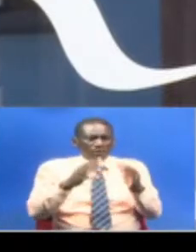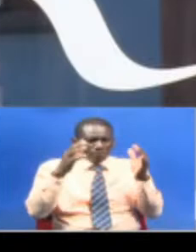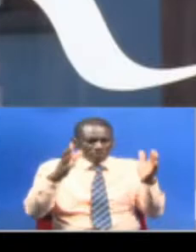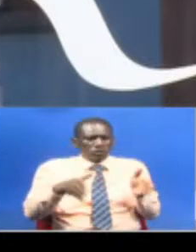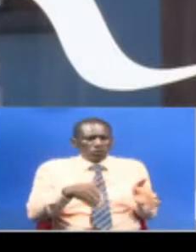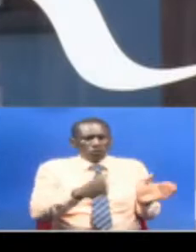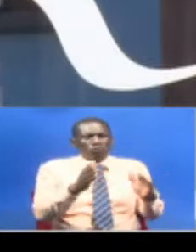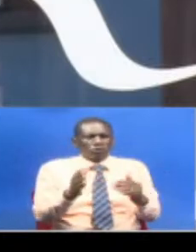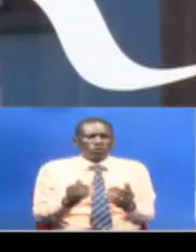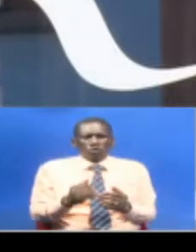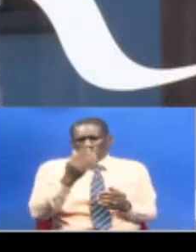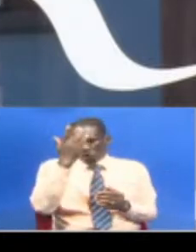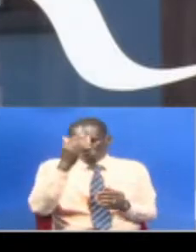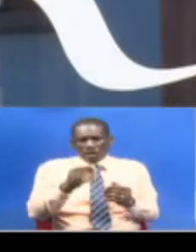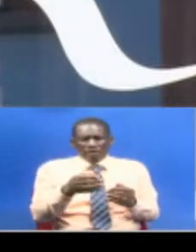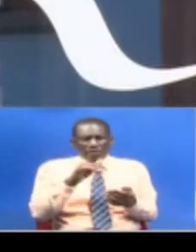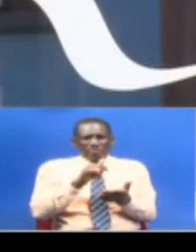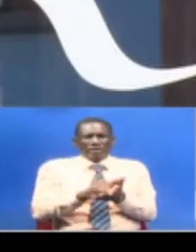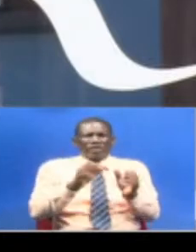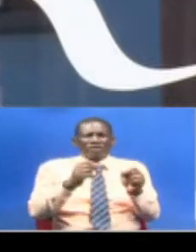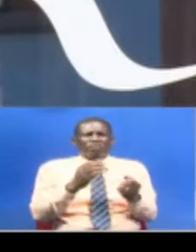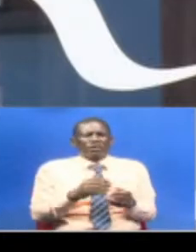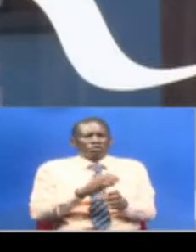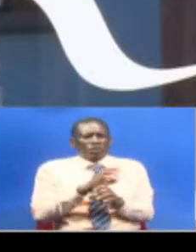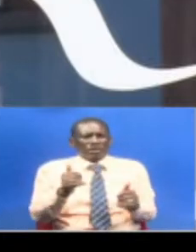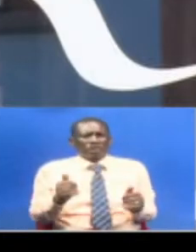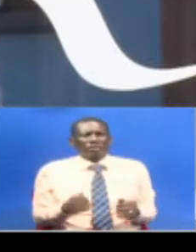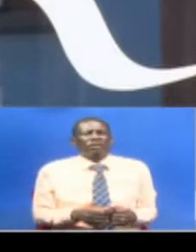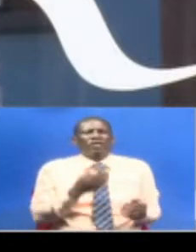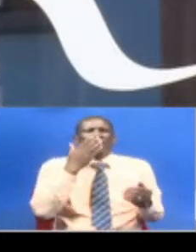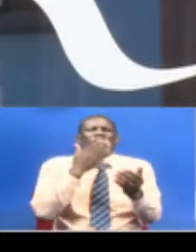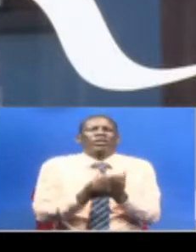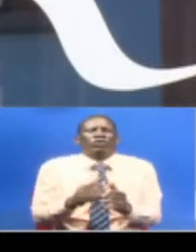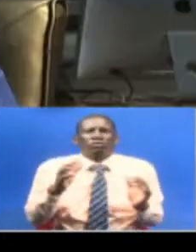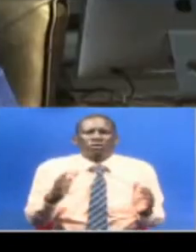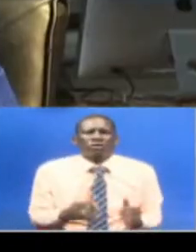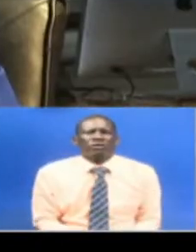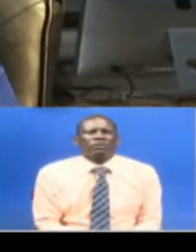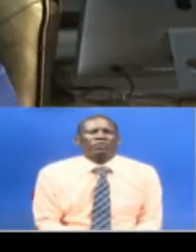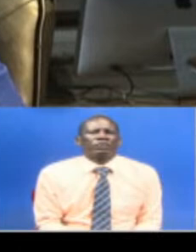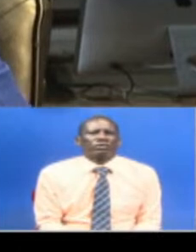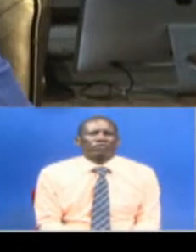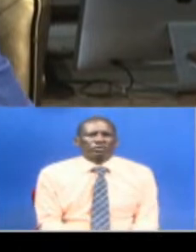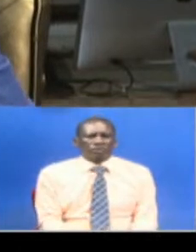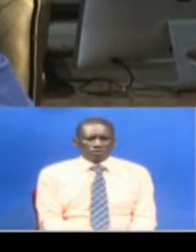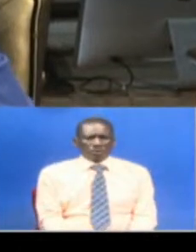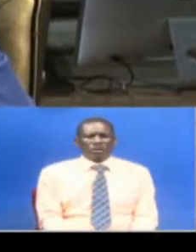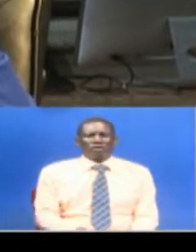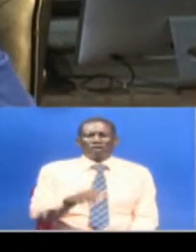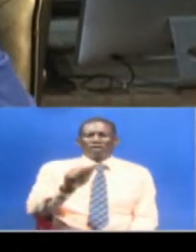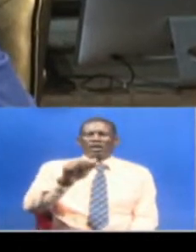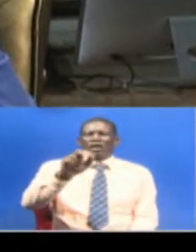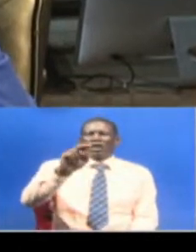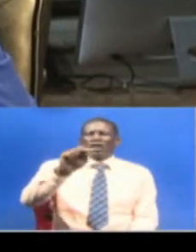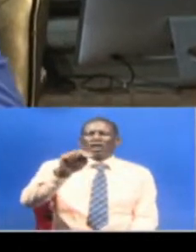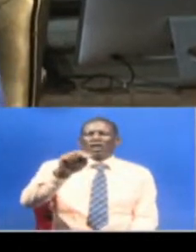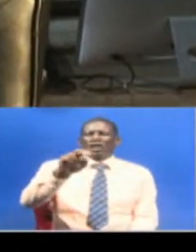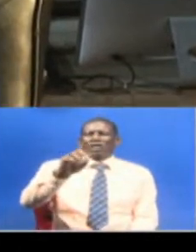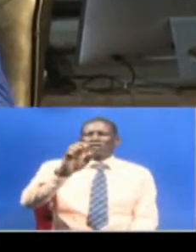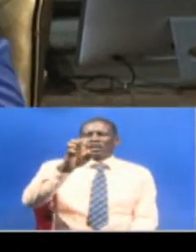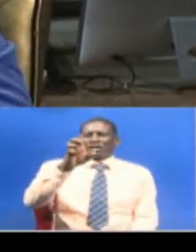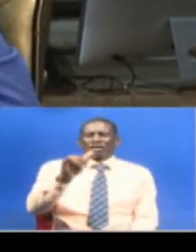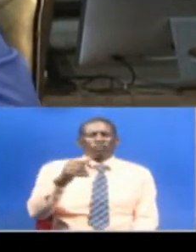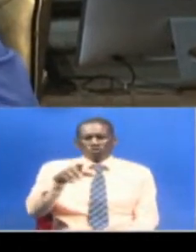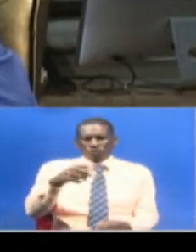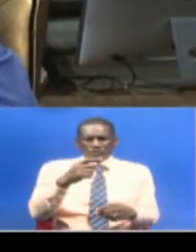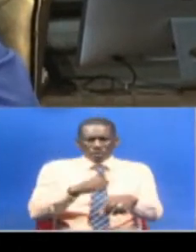why not? That will be proper. Yes. Thank you so much, Francis Andayi, for your time and for, of